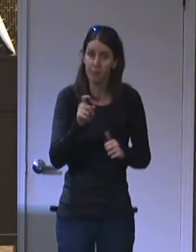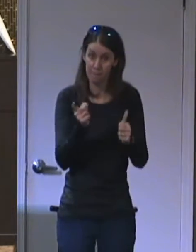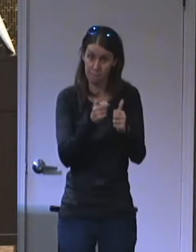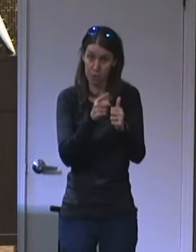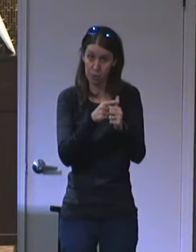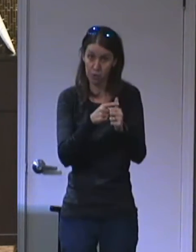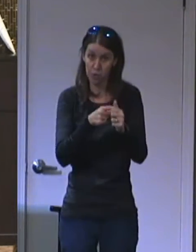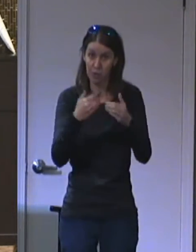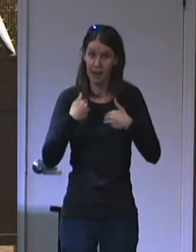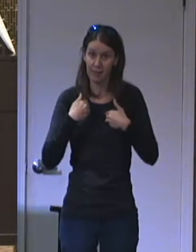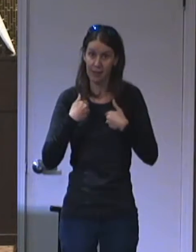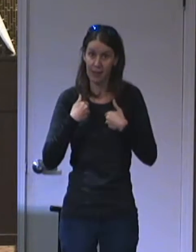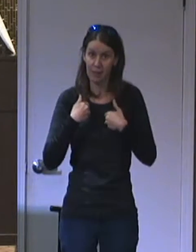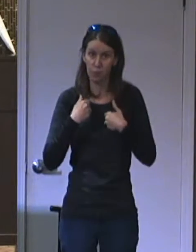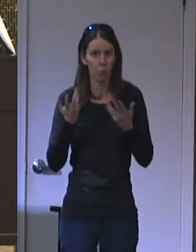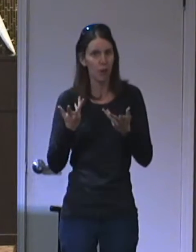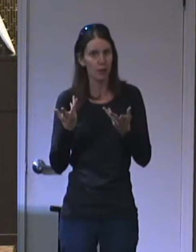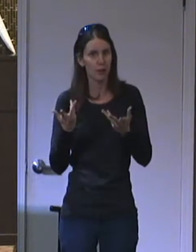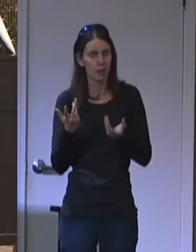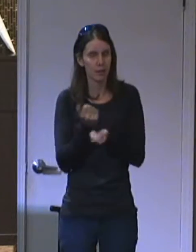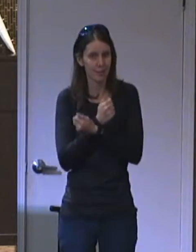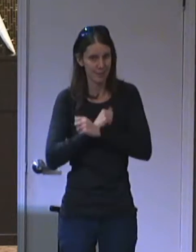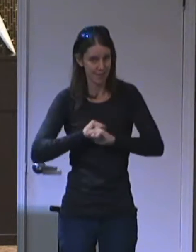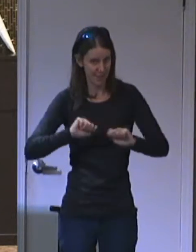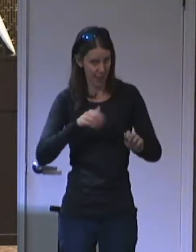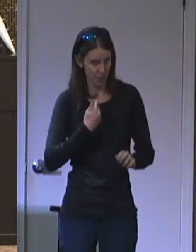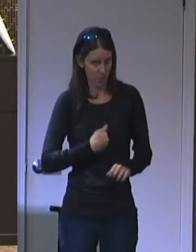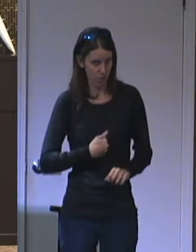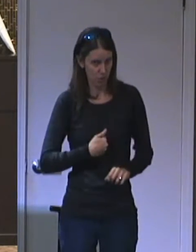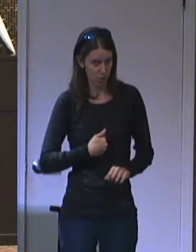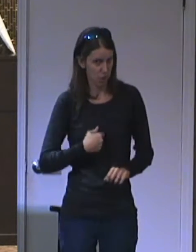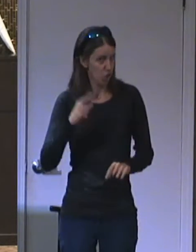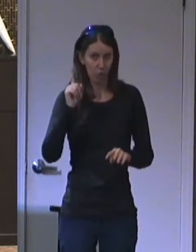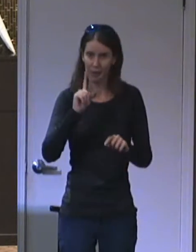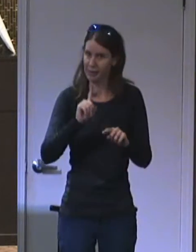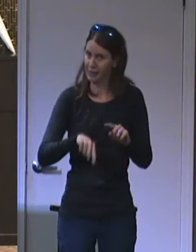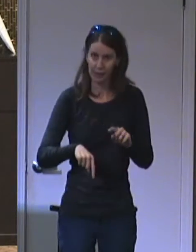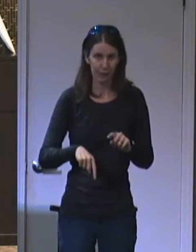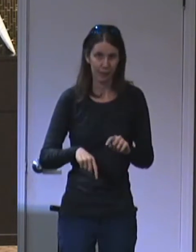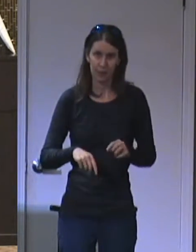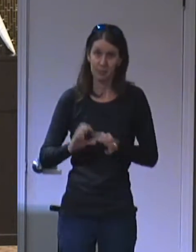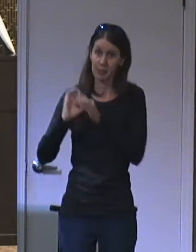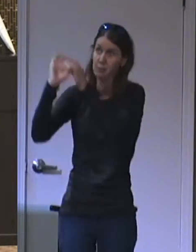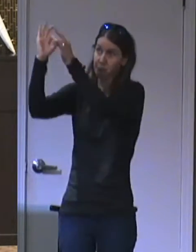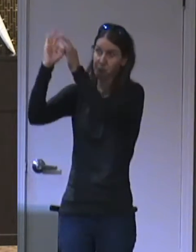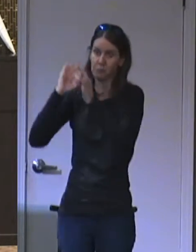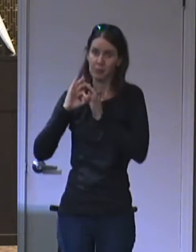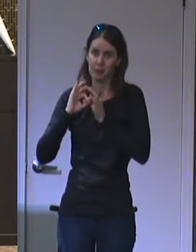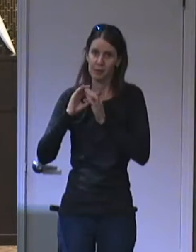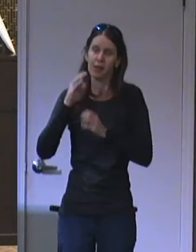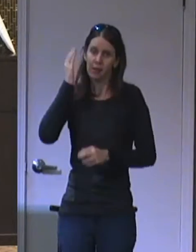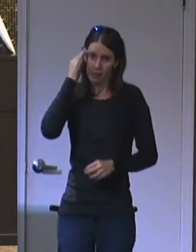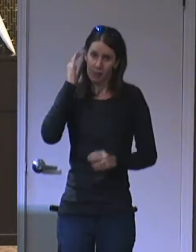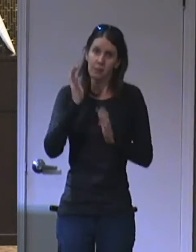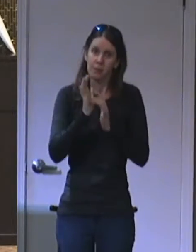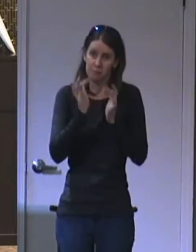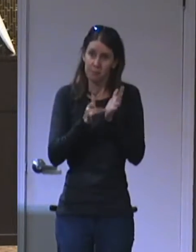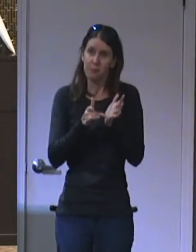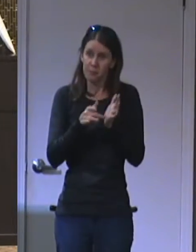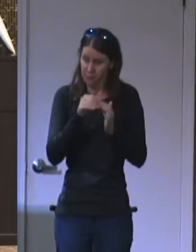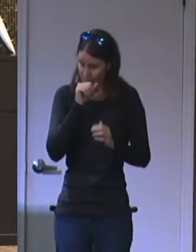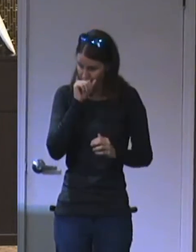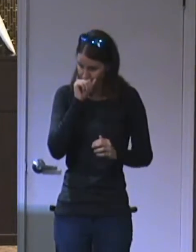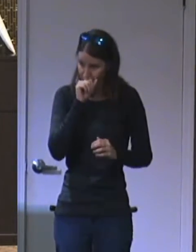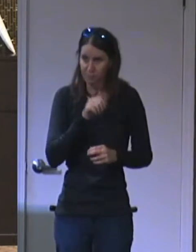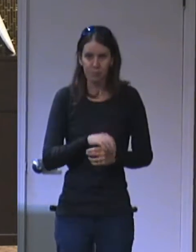First of all, you have to have salvation. You cannot be connected with Christ. Now, I know the Scripture says